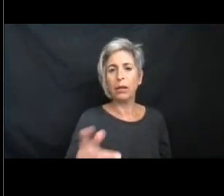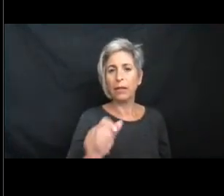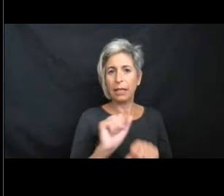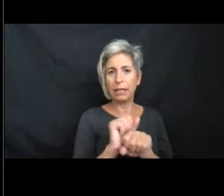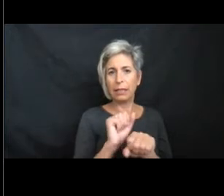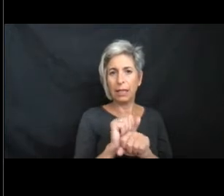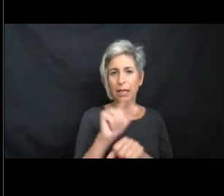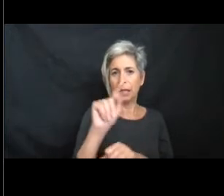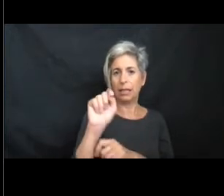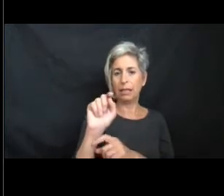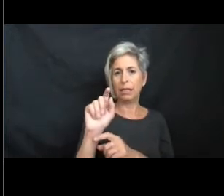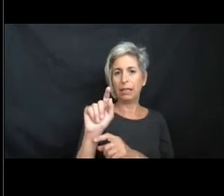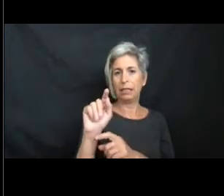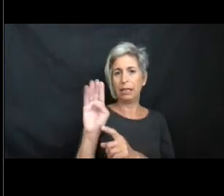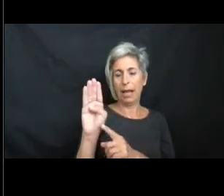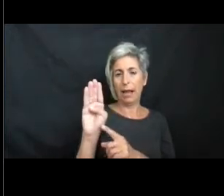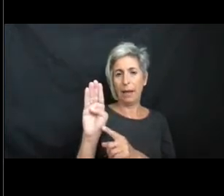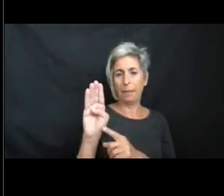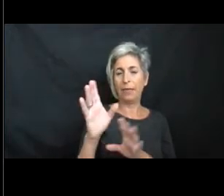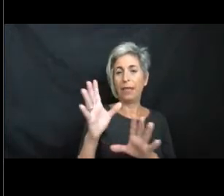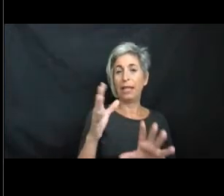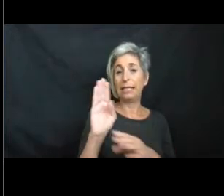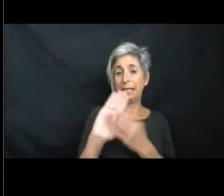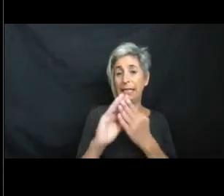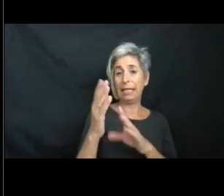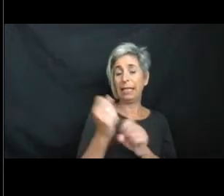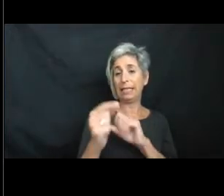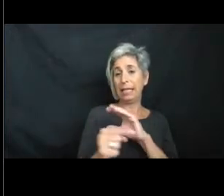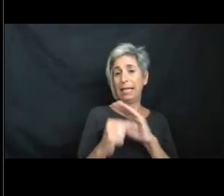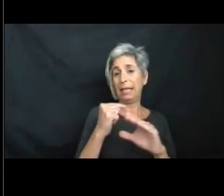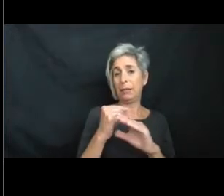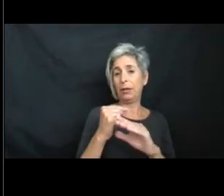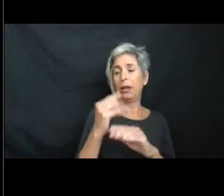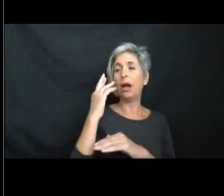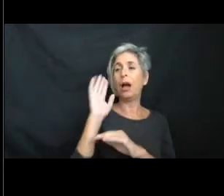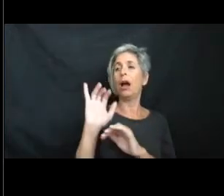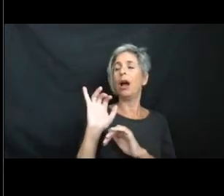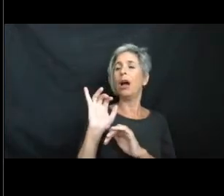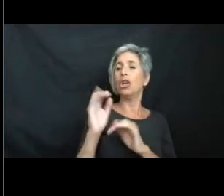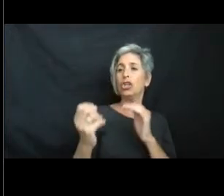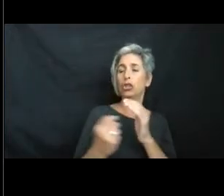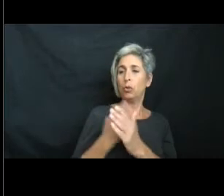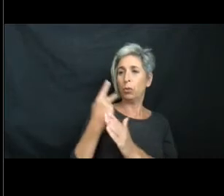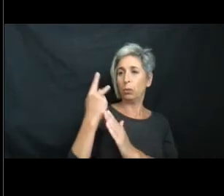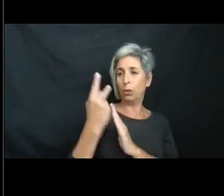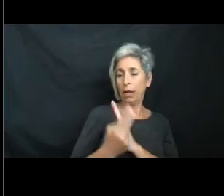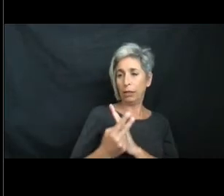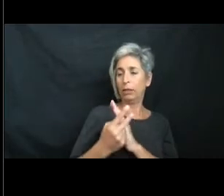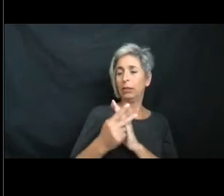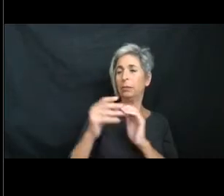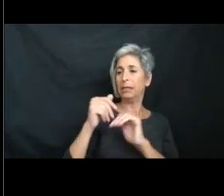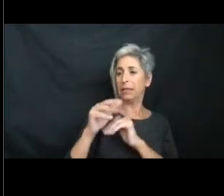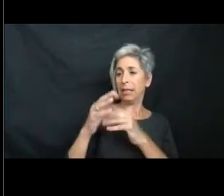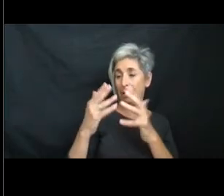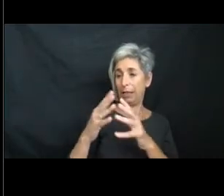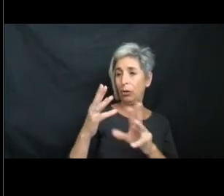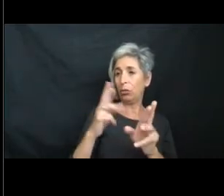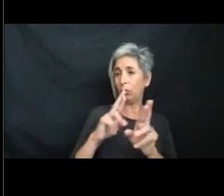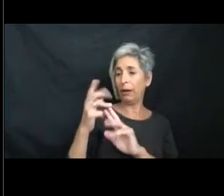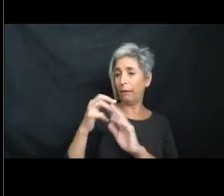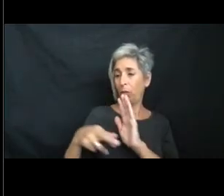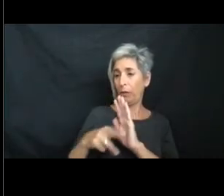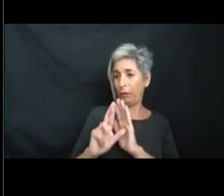staff gets an email on their side saying the new project has been submitted and it's ready for review. And once it's out